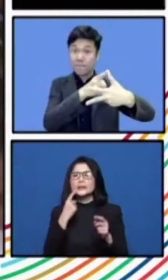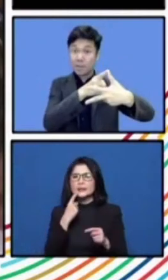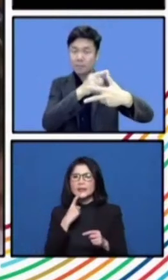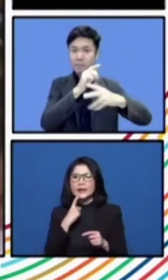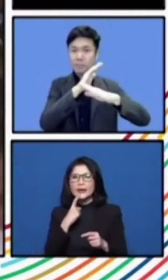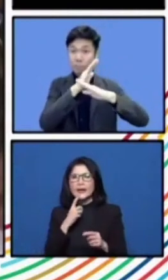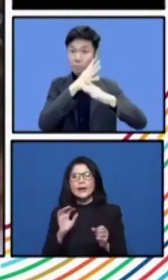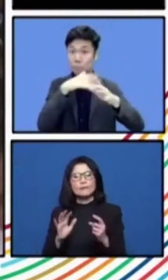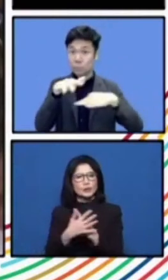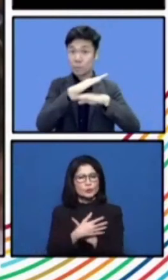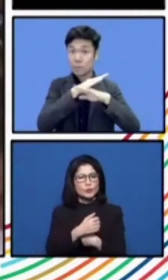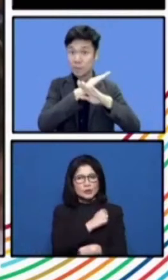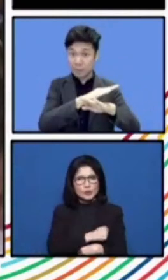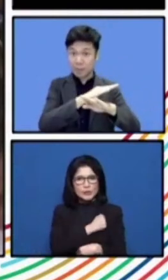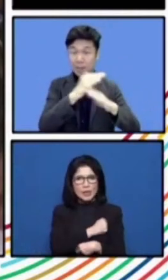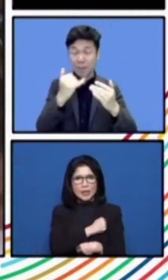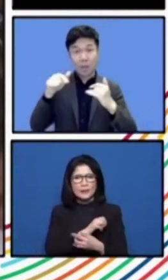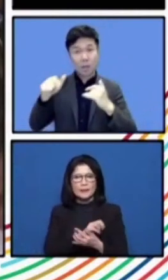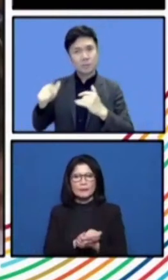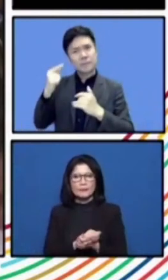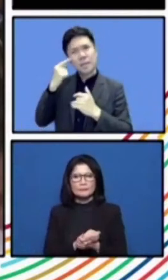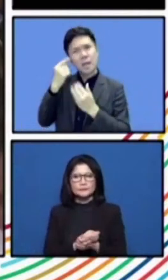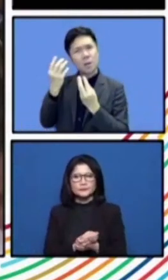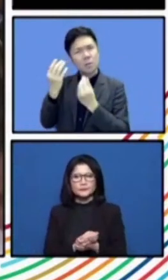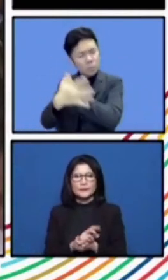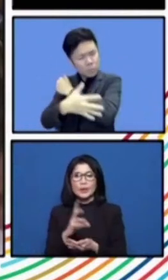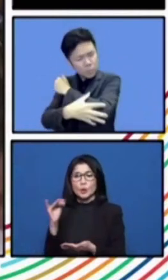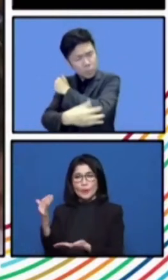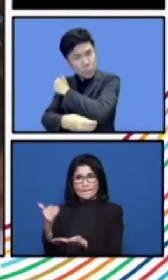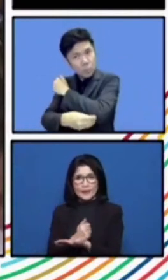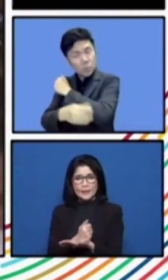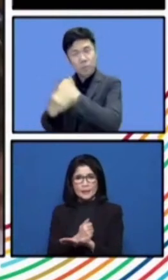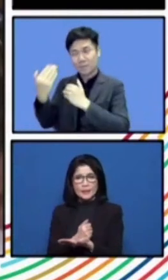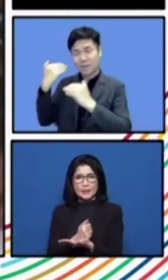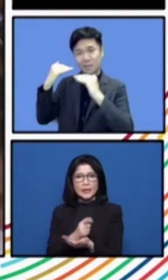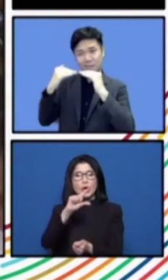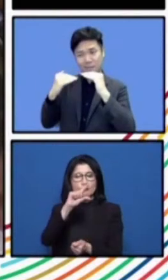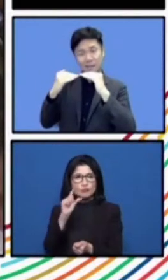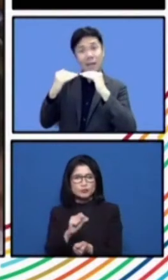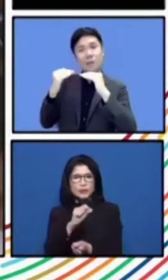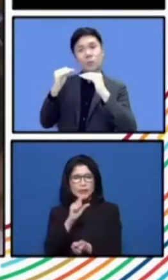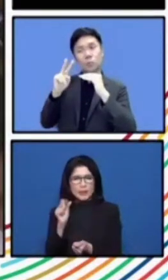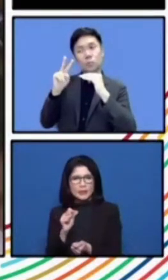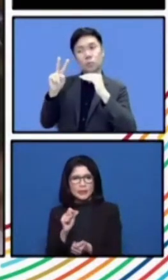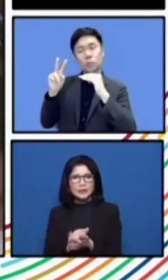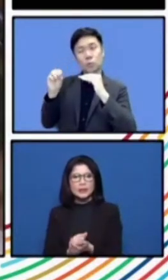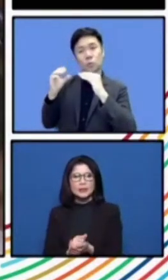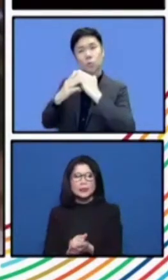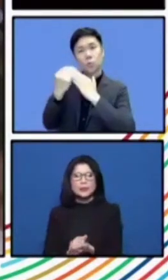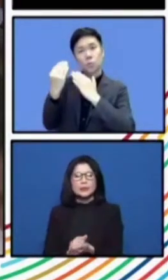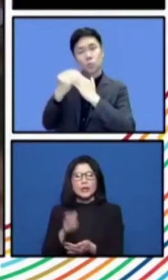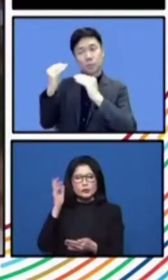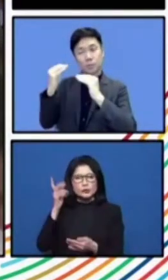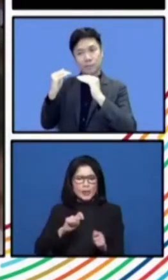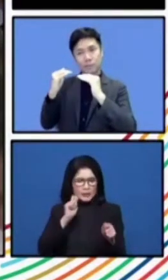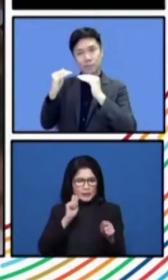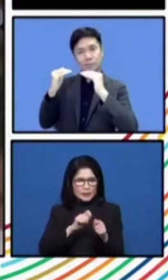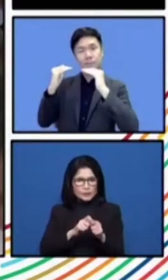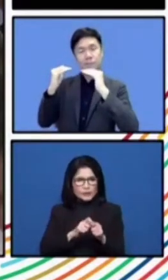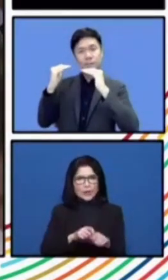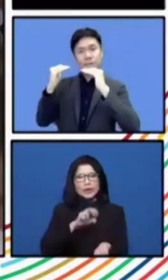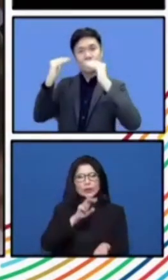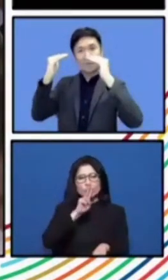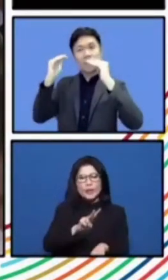line income or revised from approximately USD 220 to 500 USD per